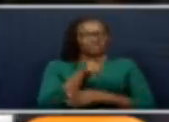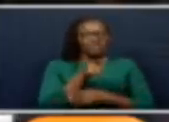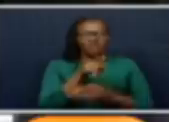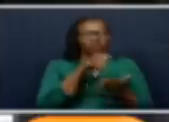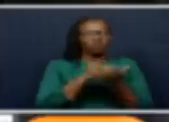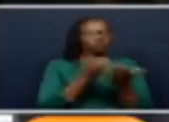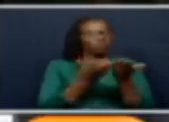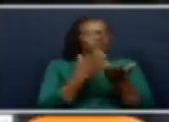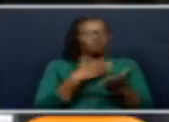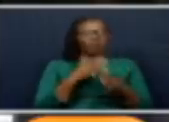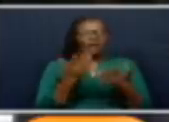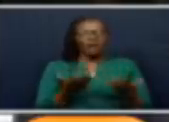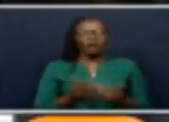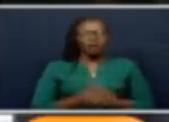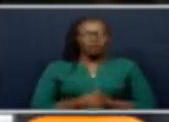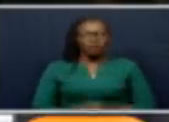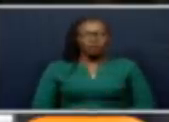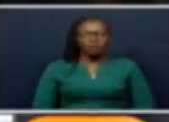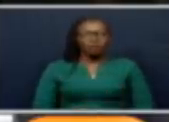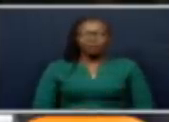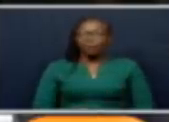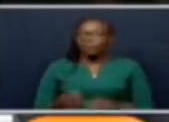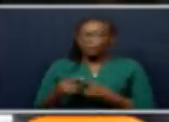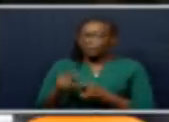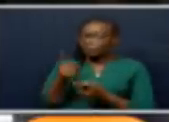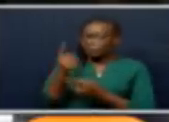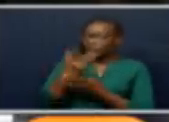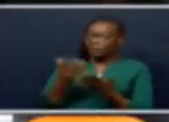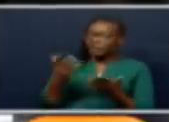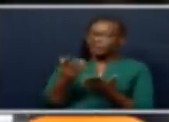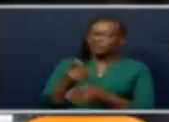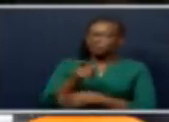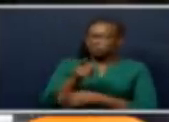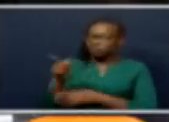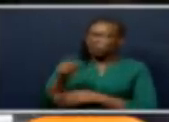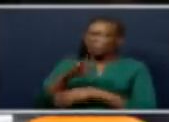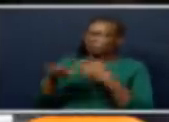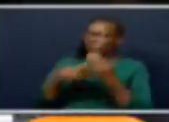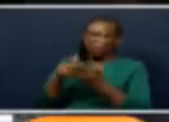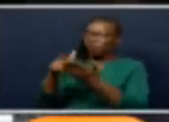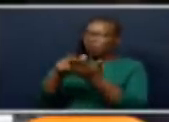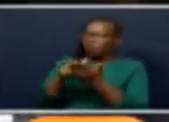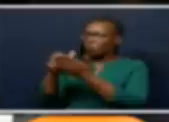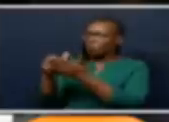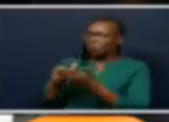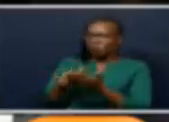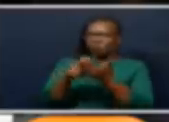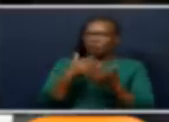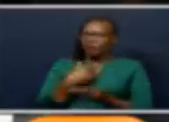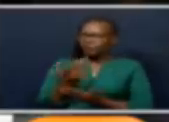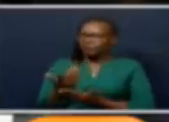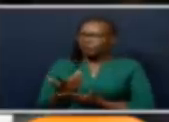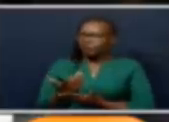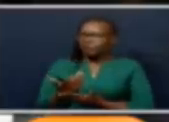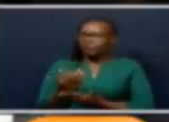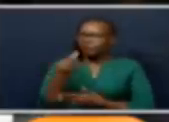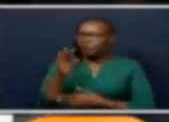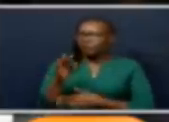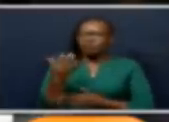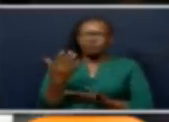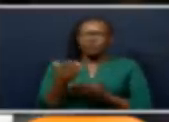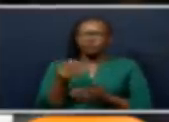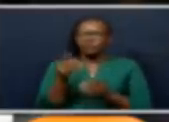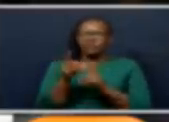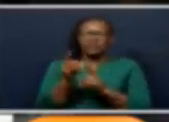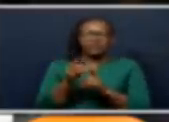SG. The scariest thing is all these people you mentioned are dead. Or were dead before